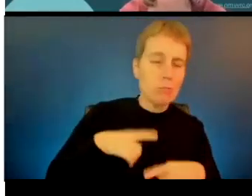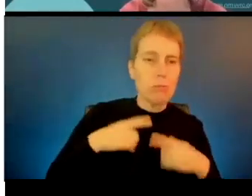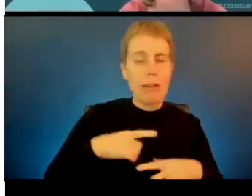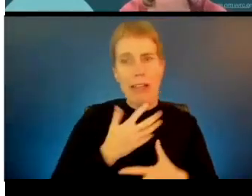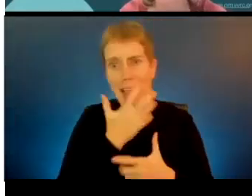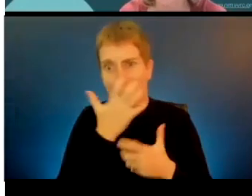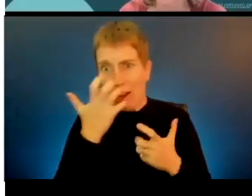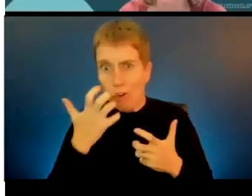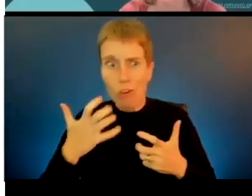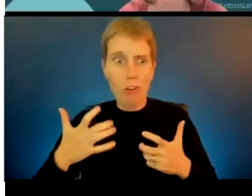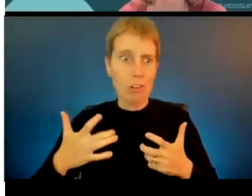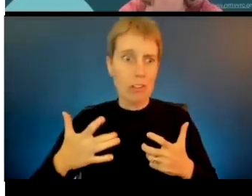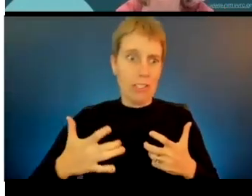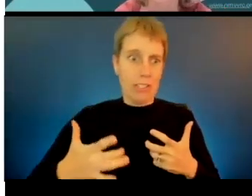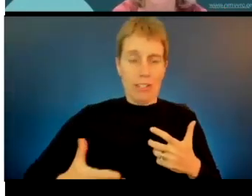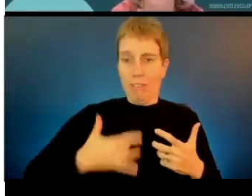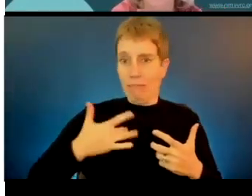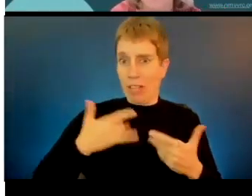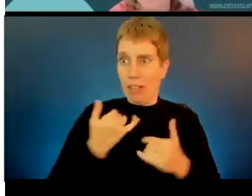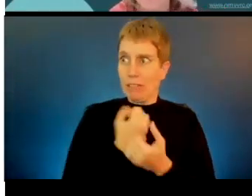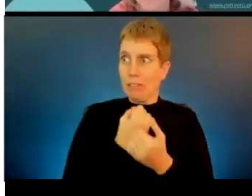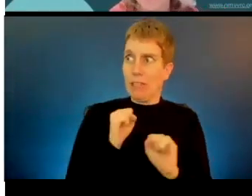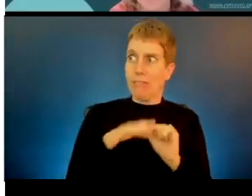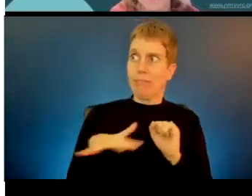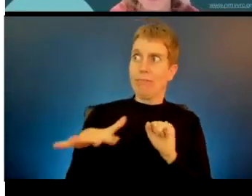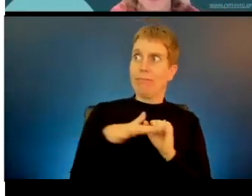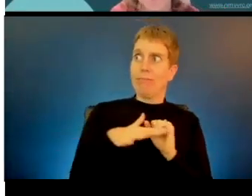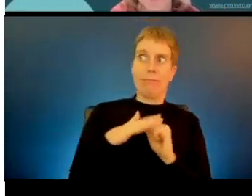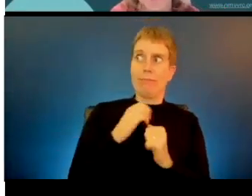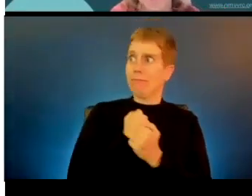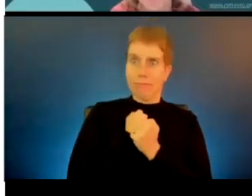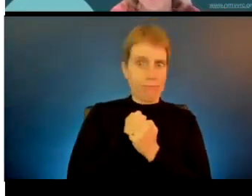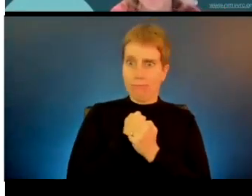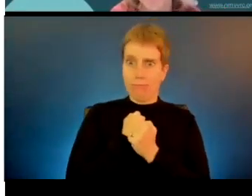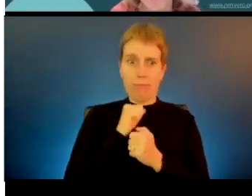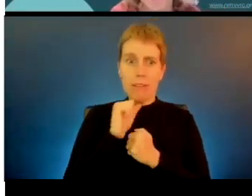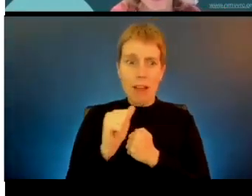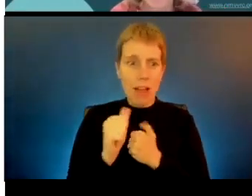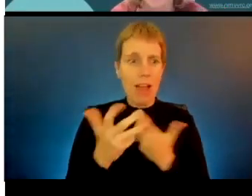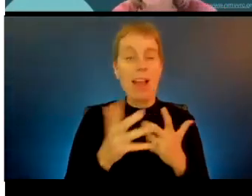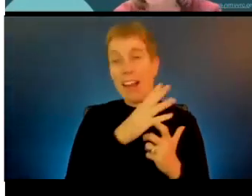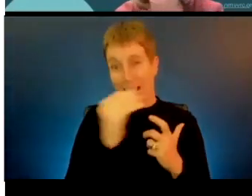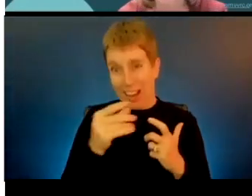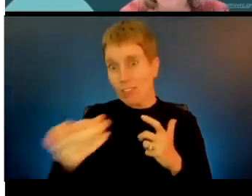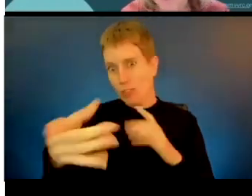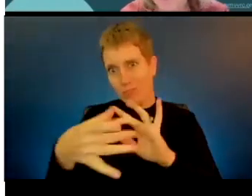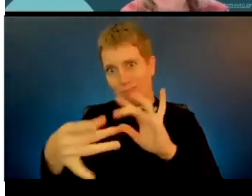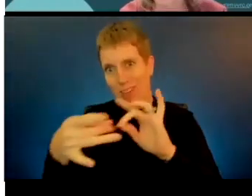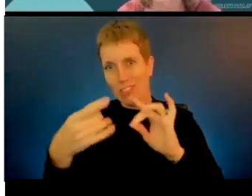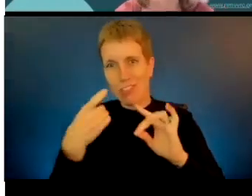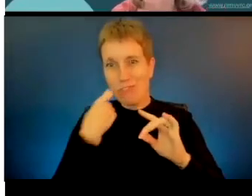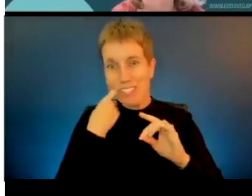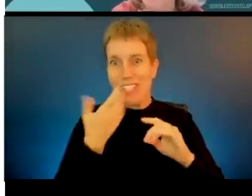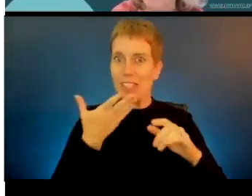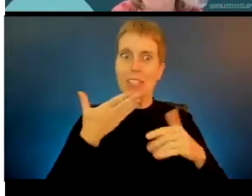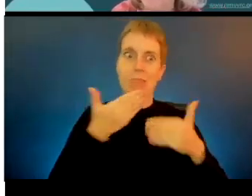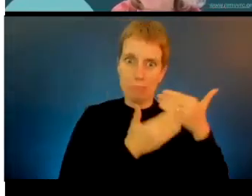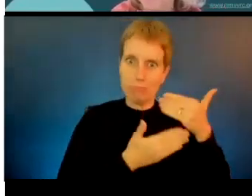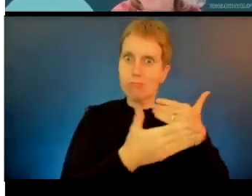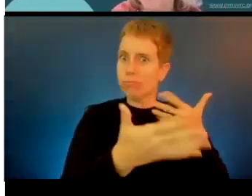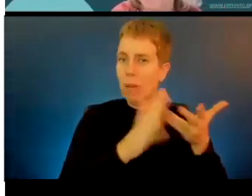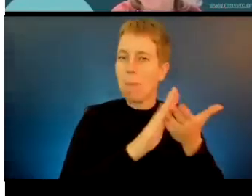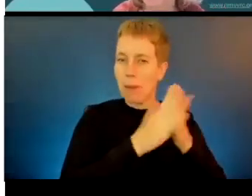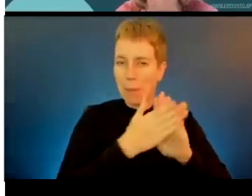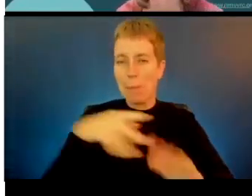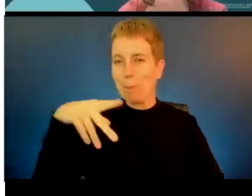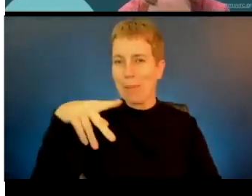having those who do go on to develop PTSD or post-traumatic stress disorder. And that isn't a huge number of people, but we certainly want to